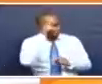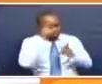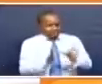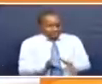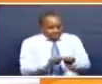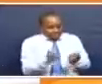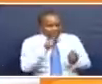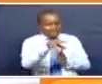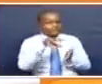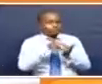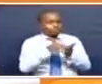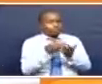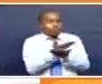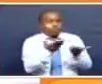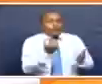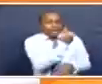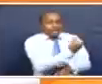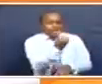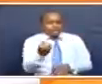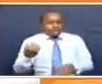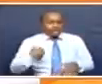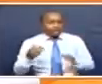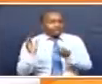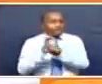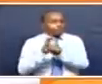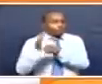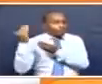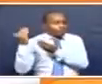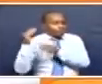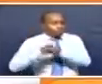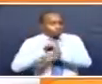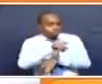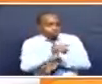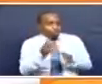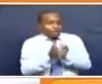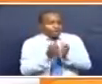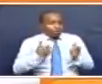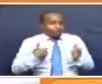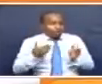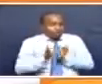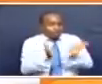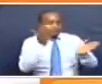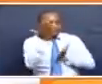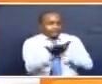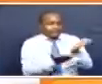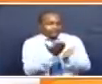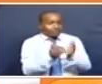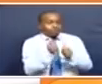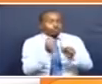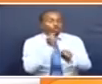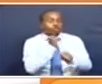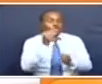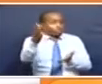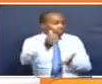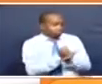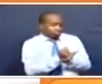where everyone has a lot of expectations on you and you've got a public service that you did not recruit? Okay. I